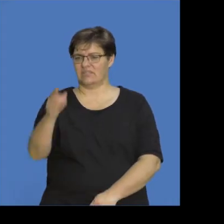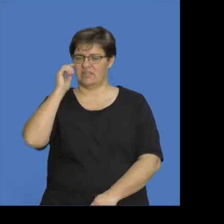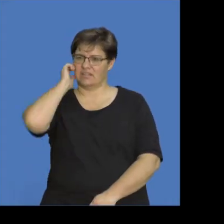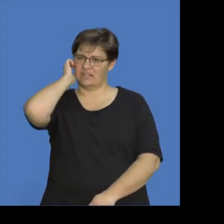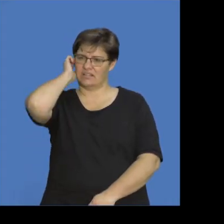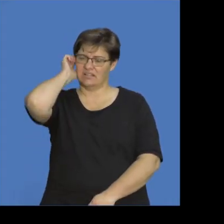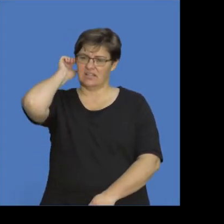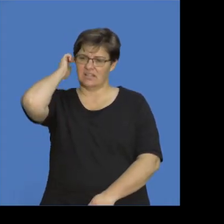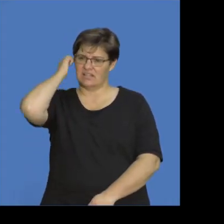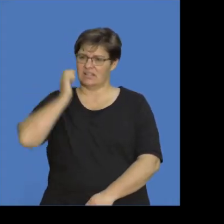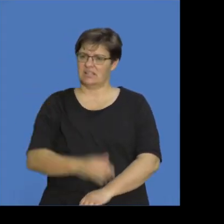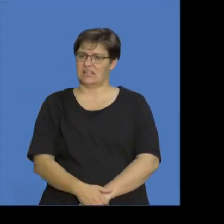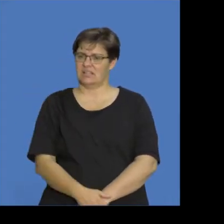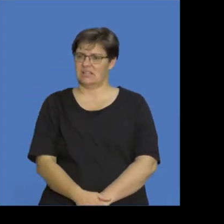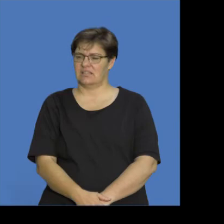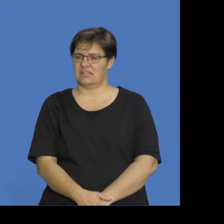Oh, from here.